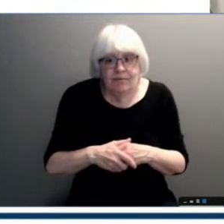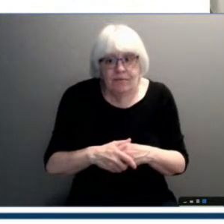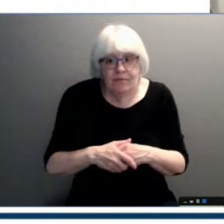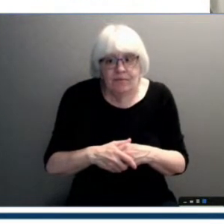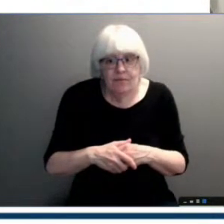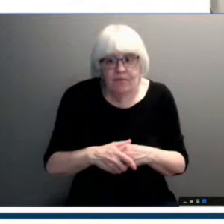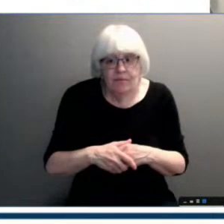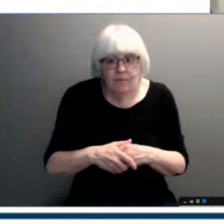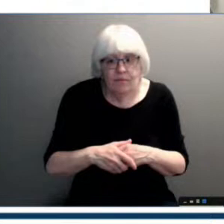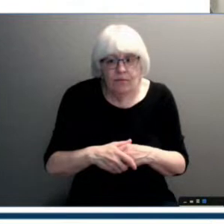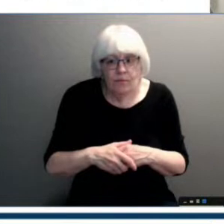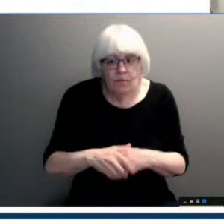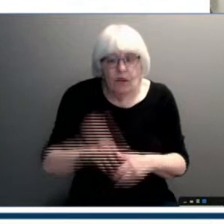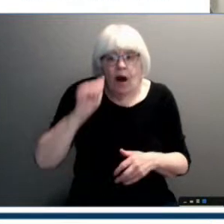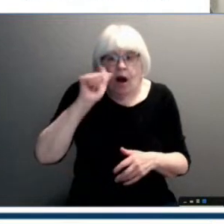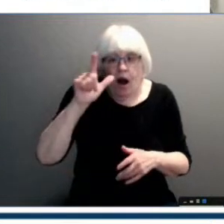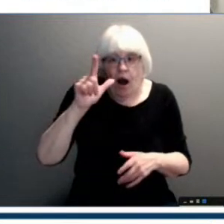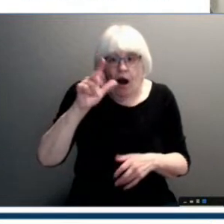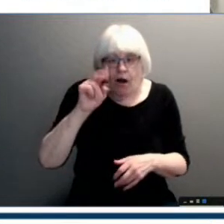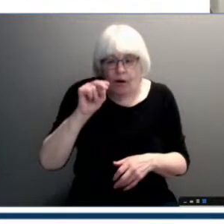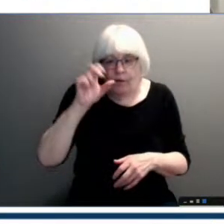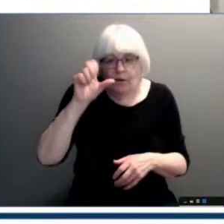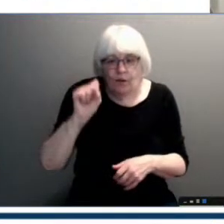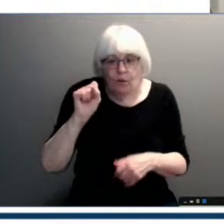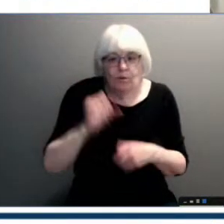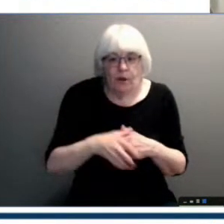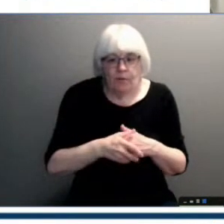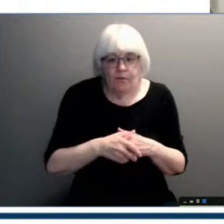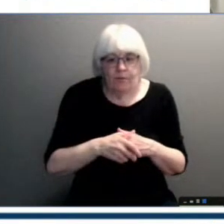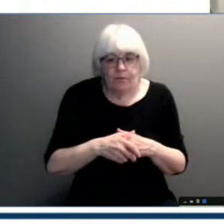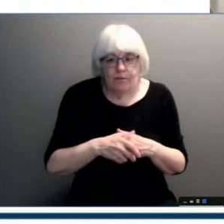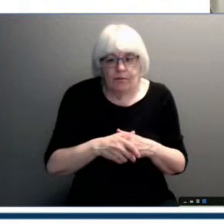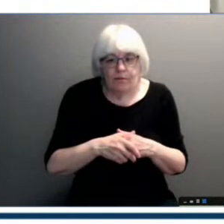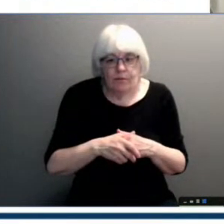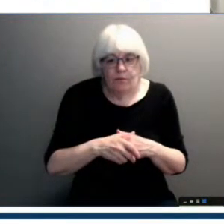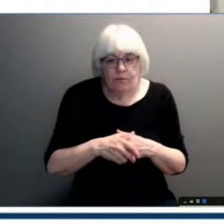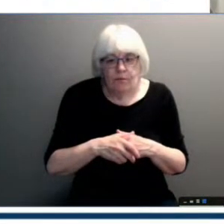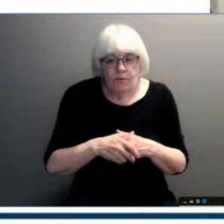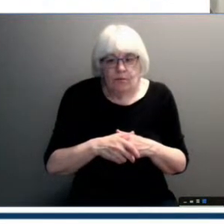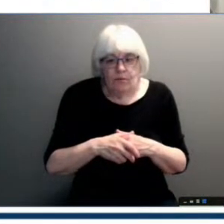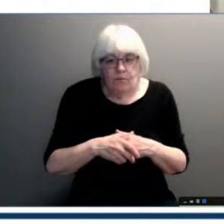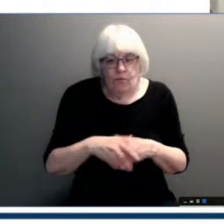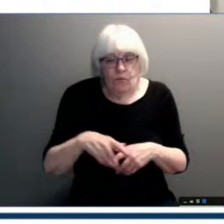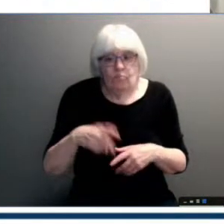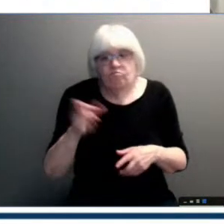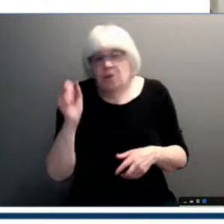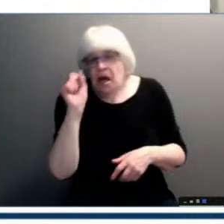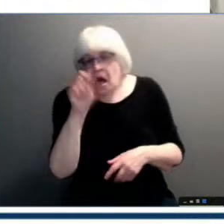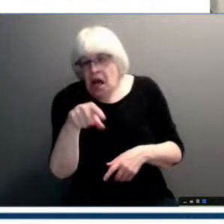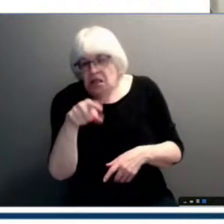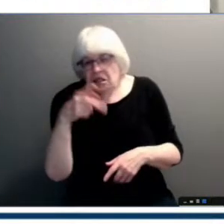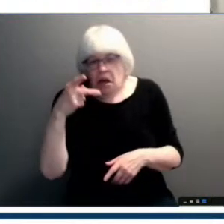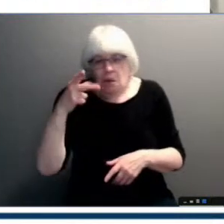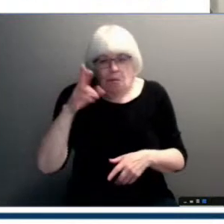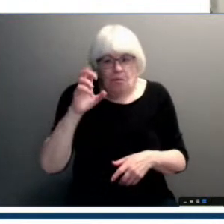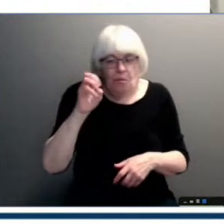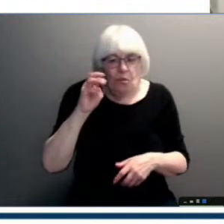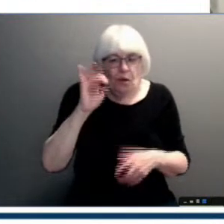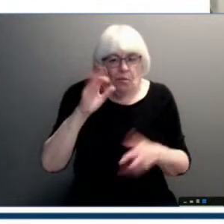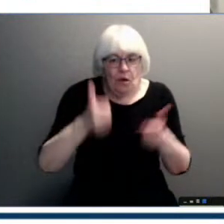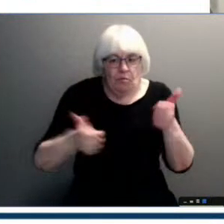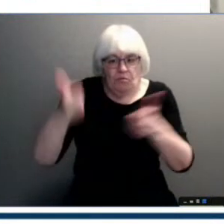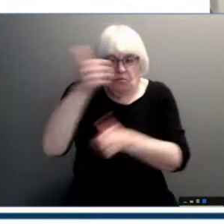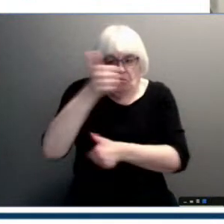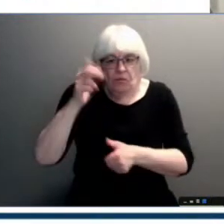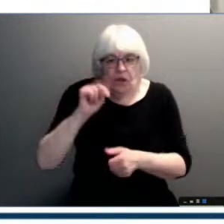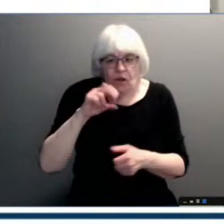The business grant you announced earlier, that money is coming from the unspent fund that's administered by Dow